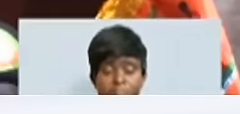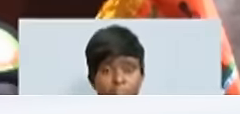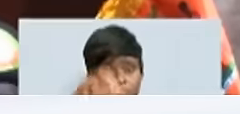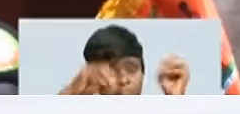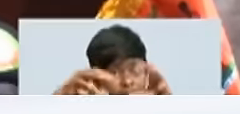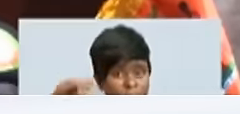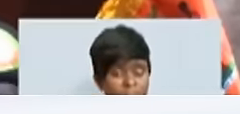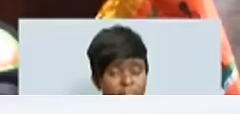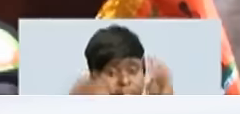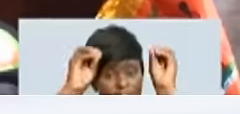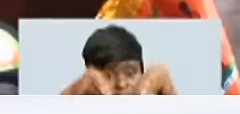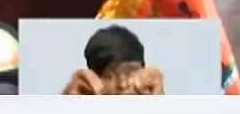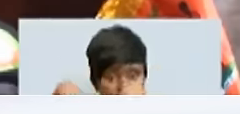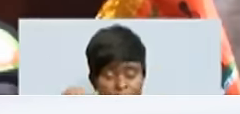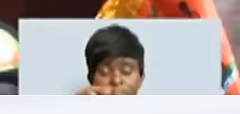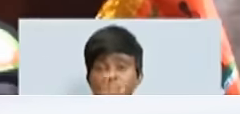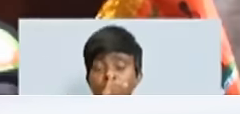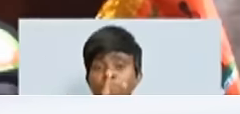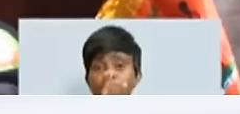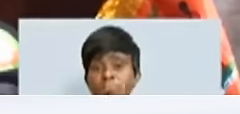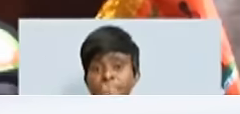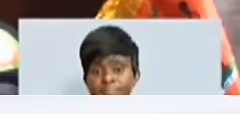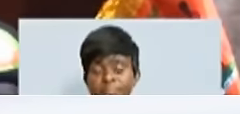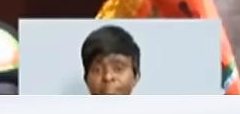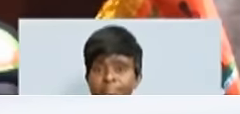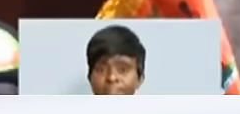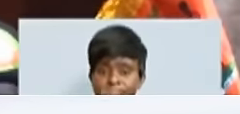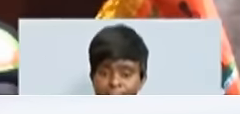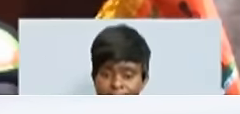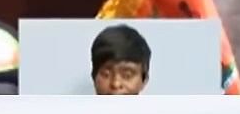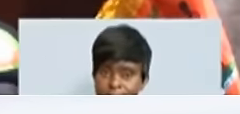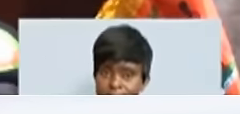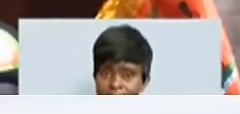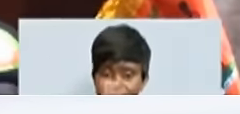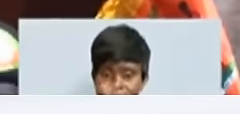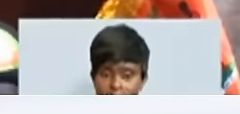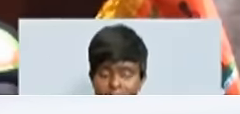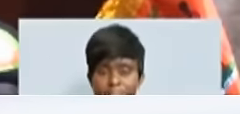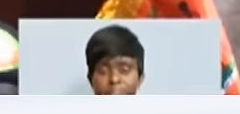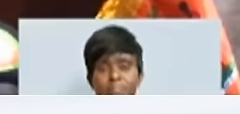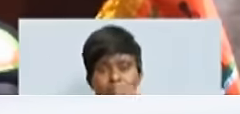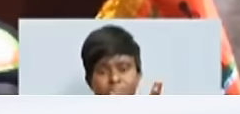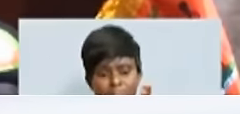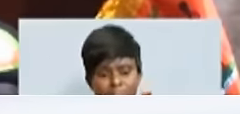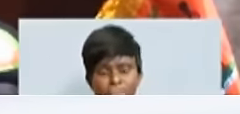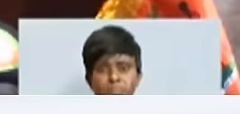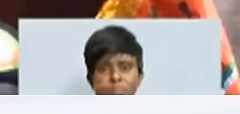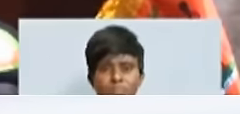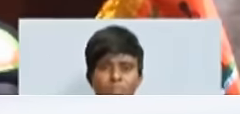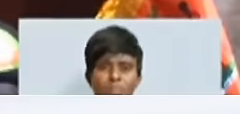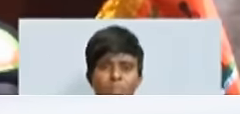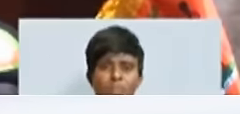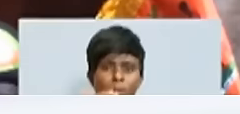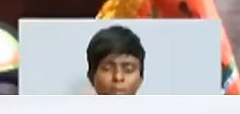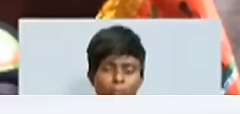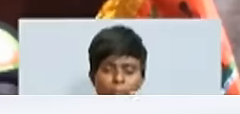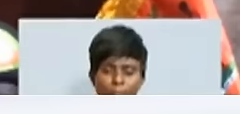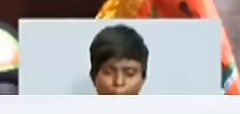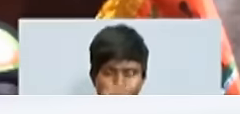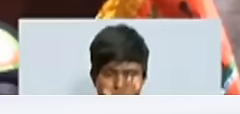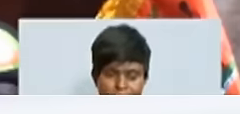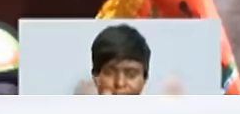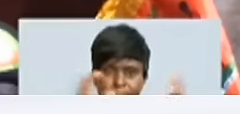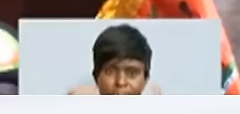ZESCO installations, water supply and sanitation infrastructure, and school property, for that matter, in some of